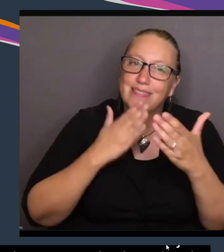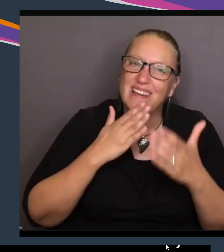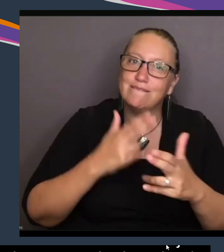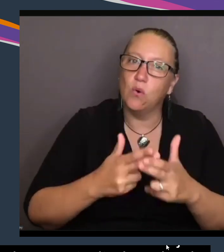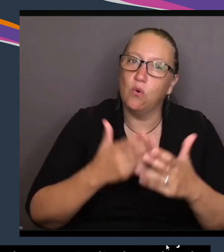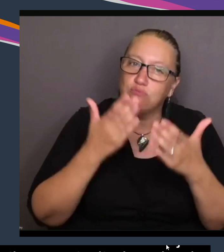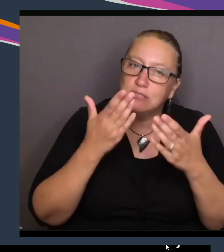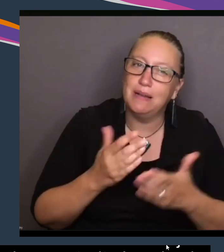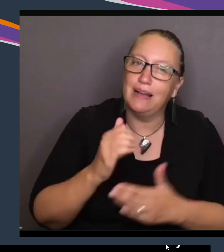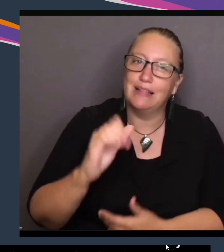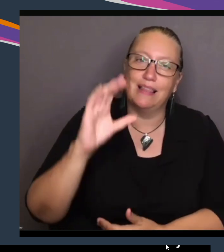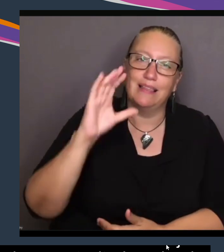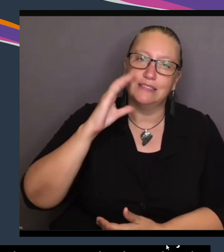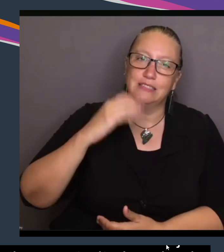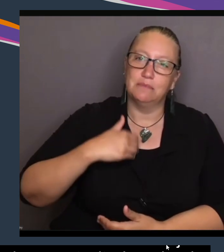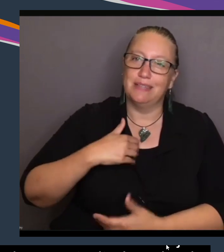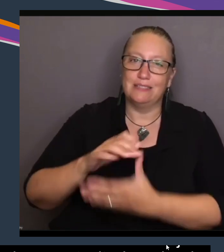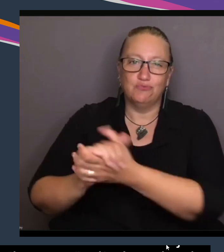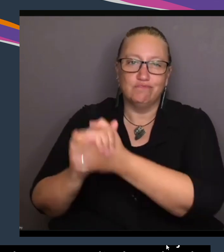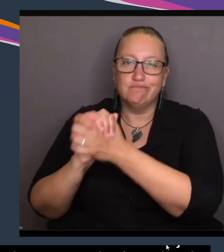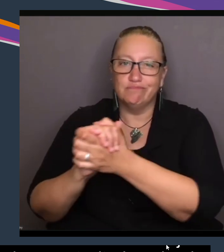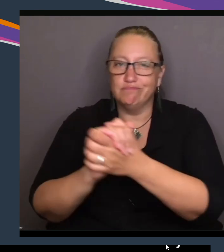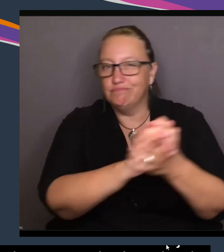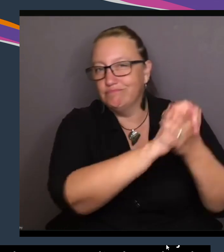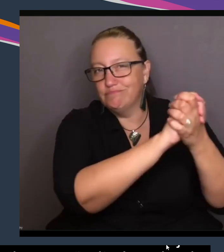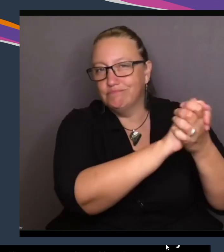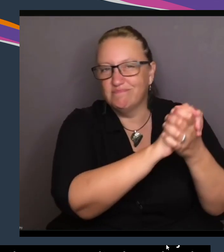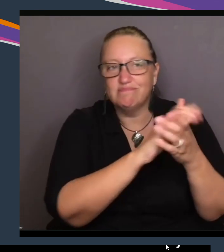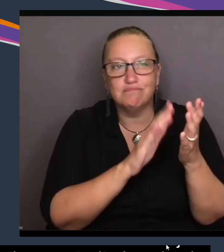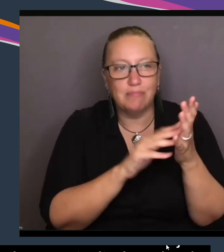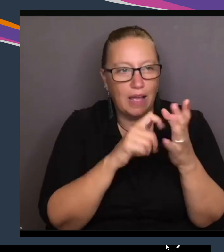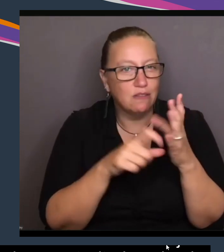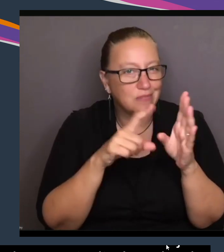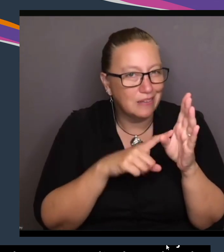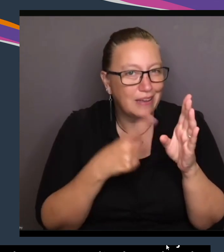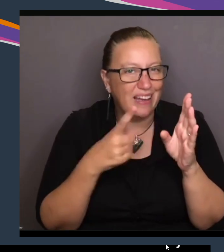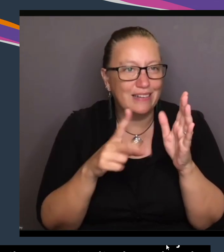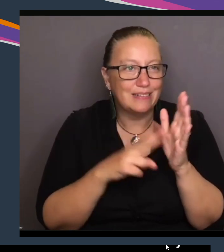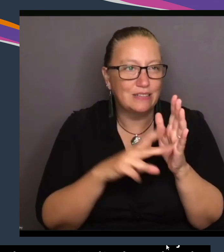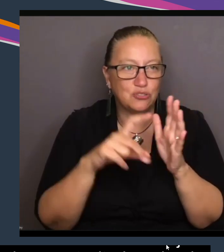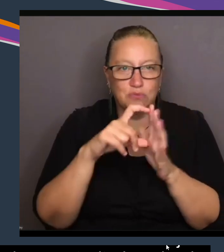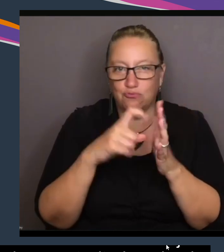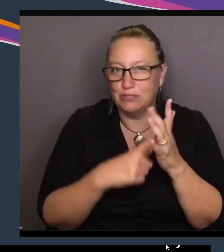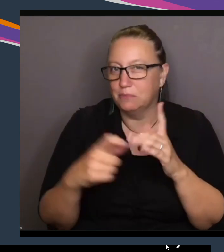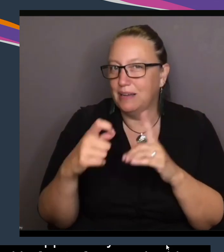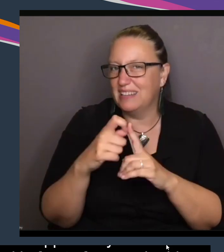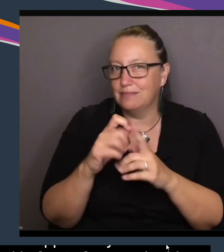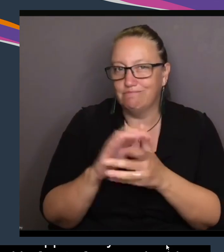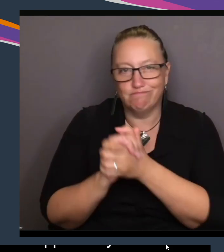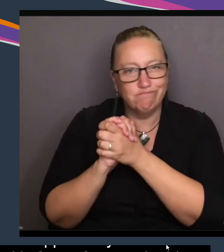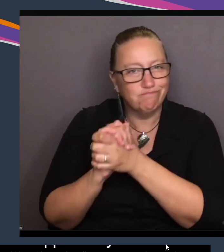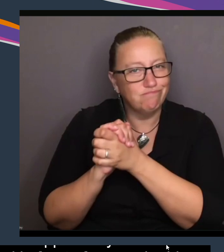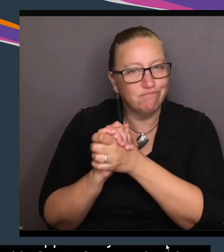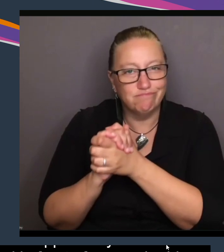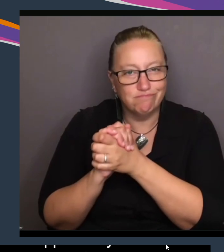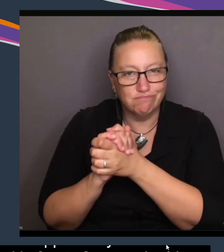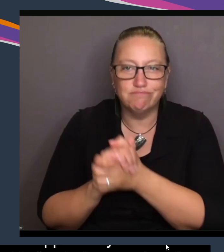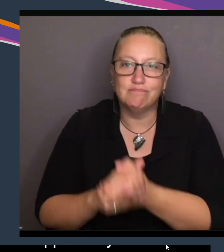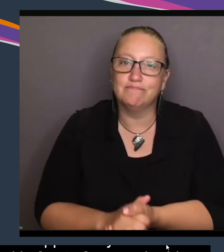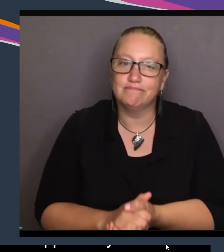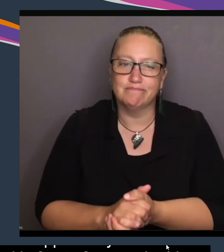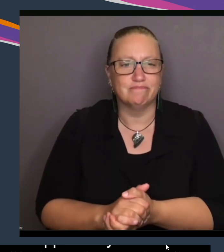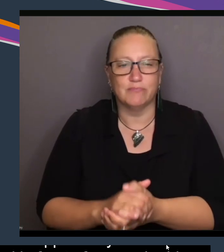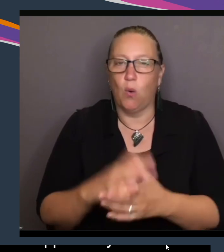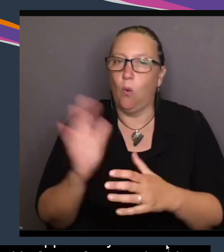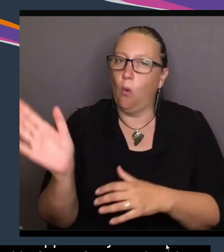So congratulations again to Mary and the National Disability Research Partnership. All power to